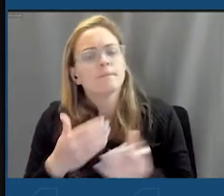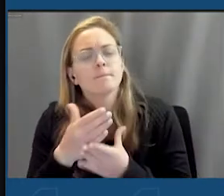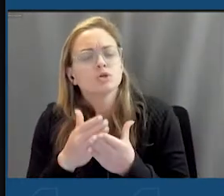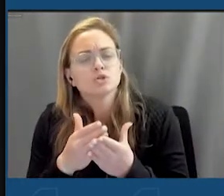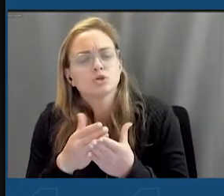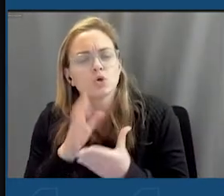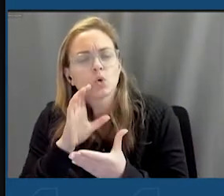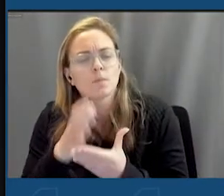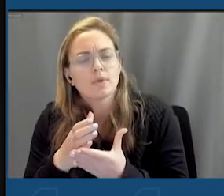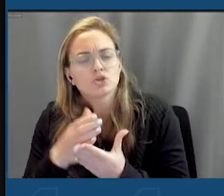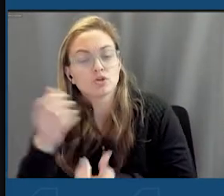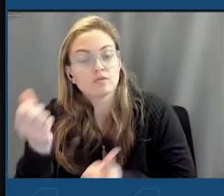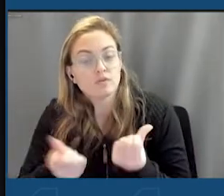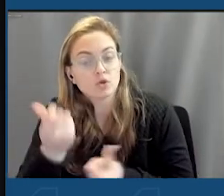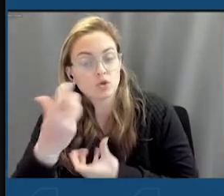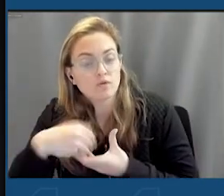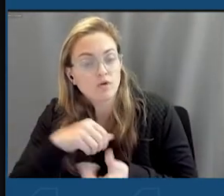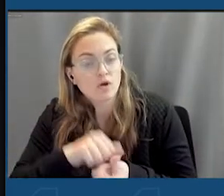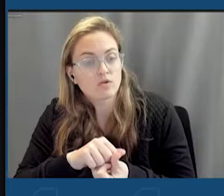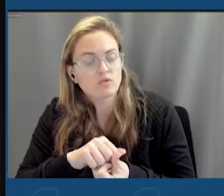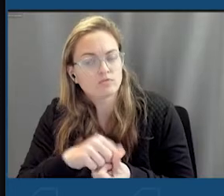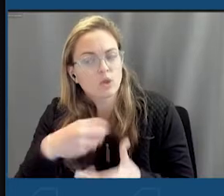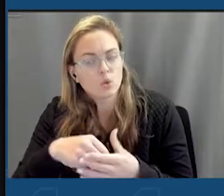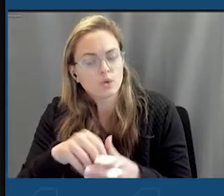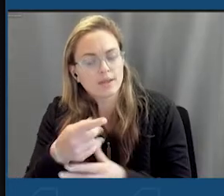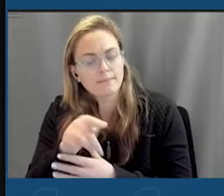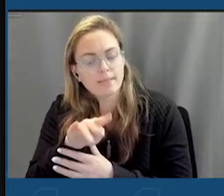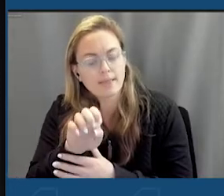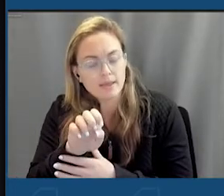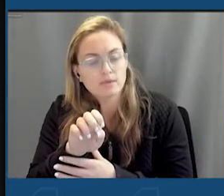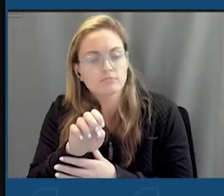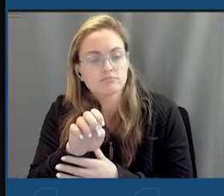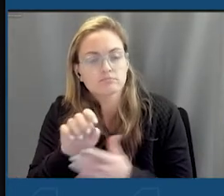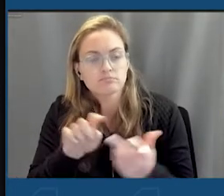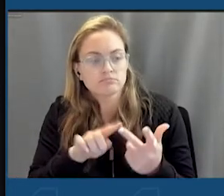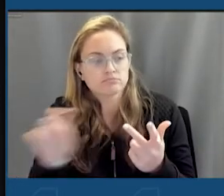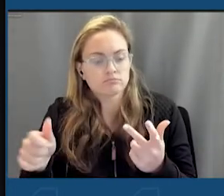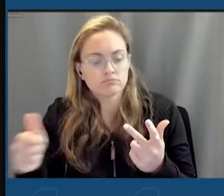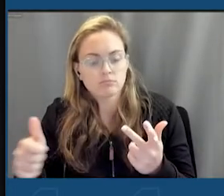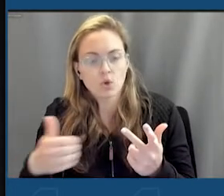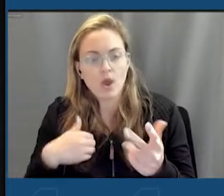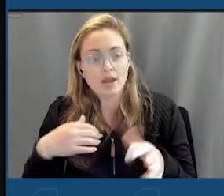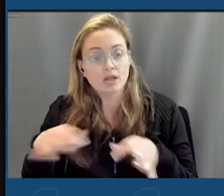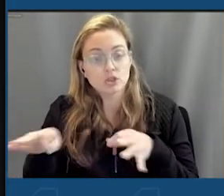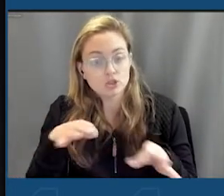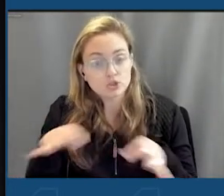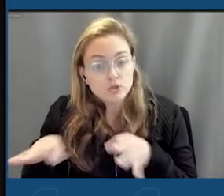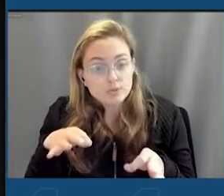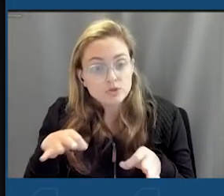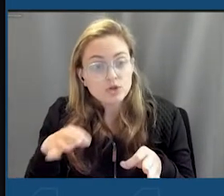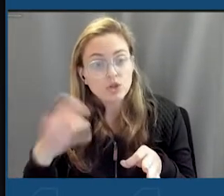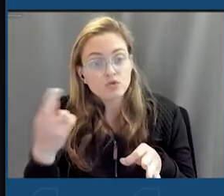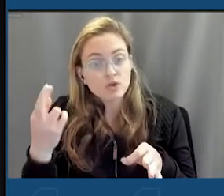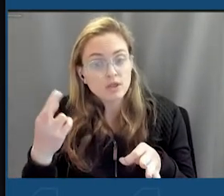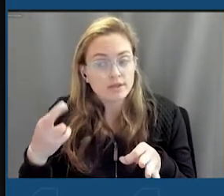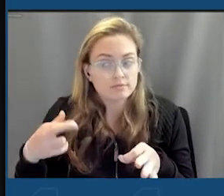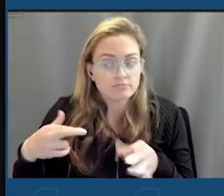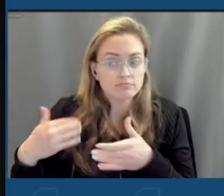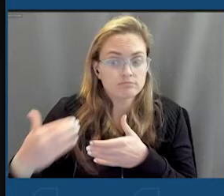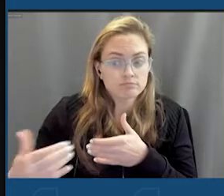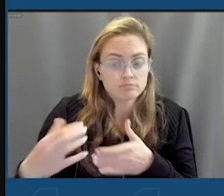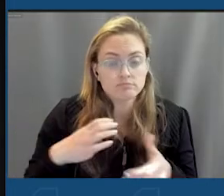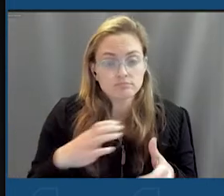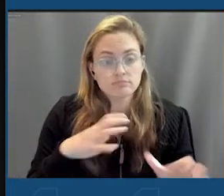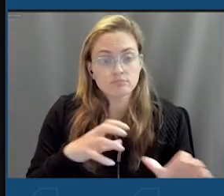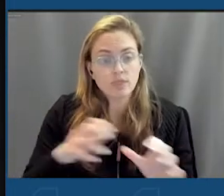picture of the vehicle involved, including a partial plate. Another had a description or realized that during the course of the commission of the vehicle leaving the scene of